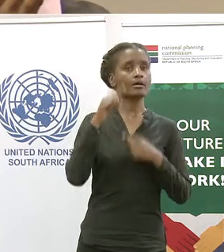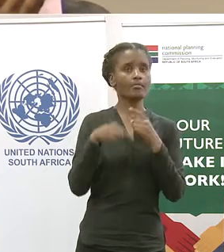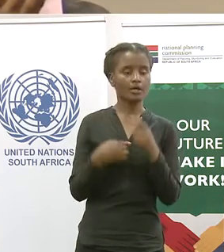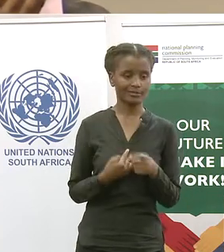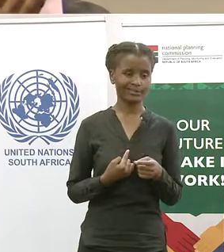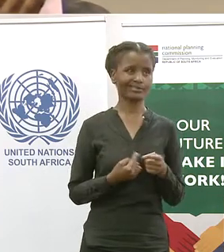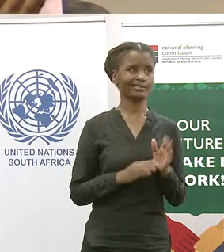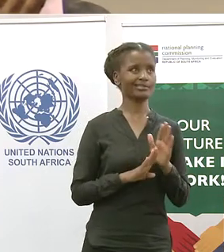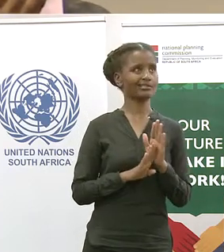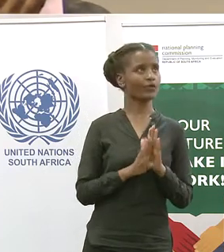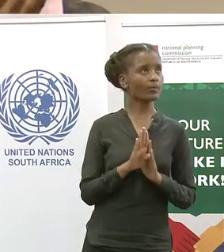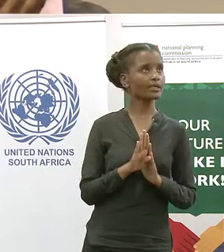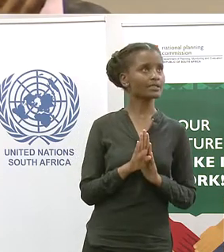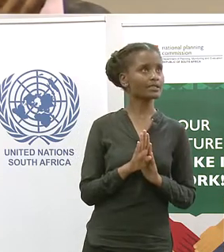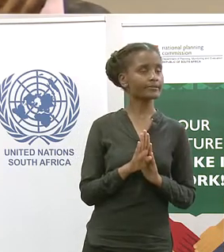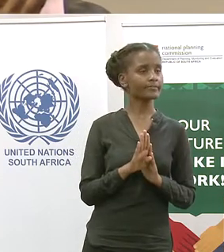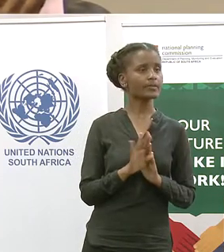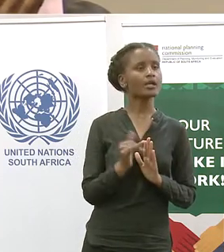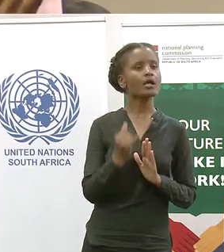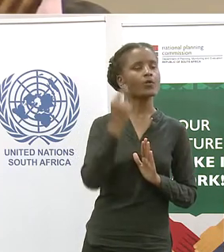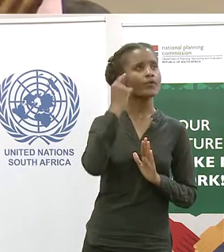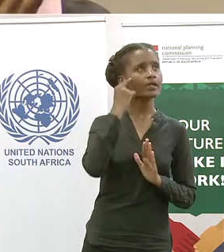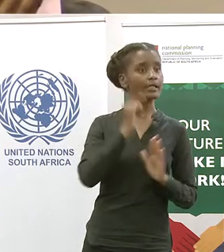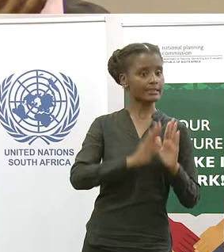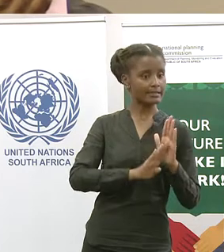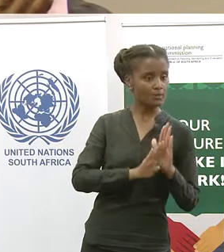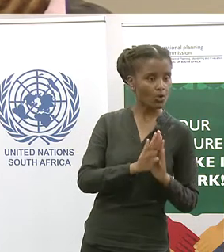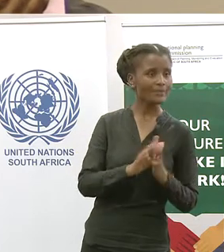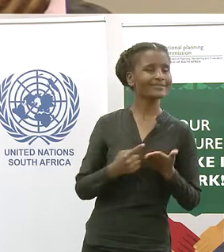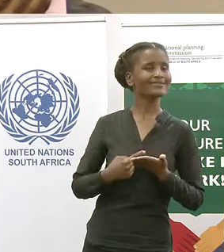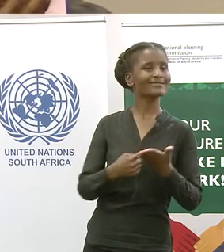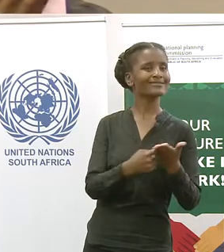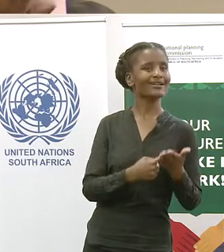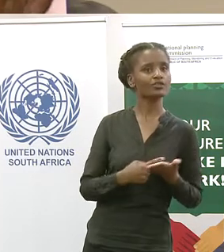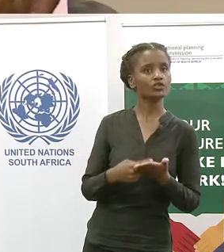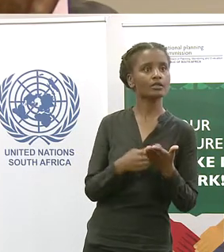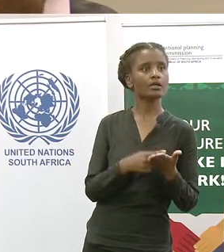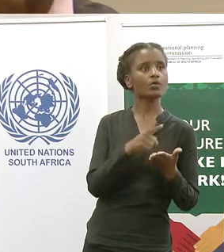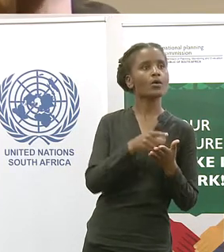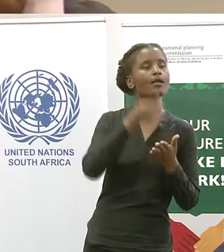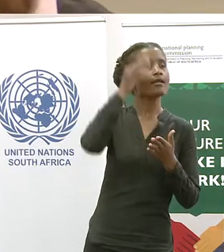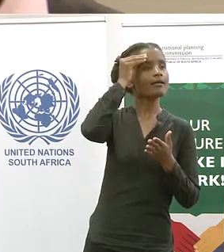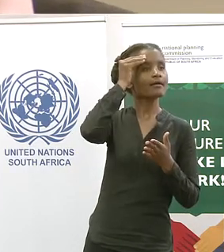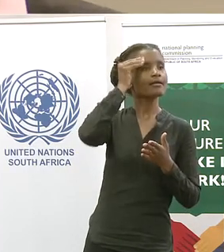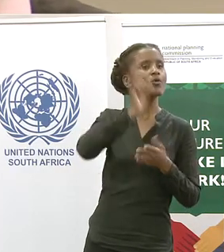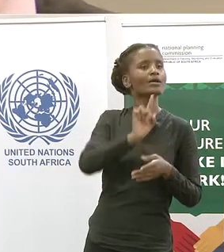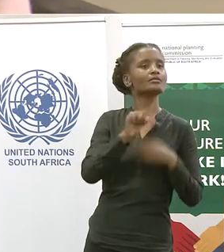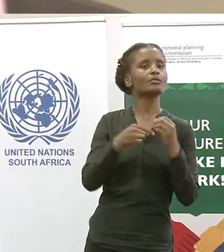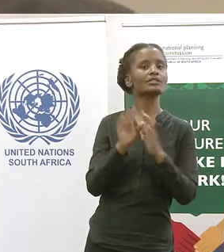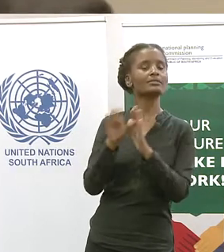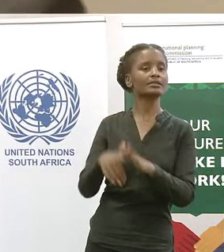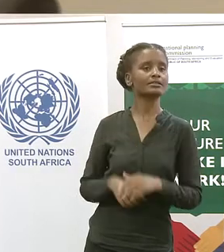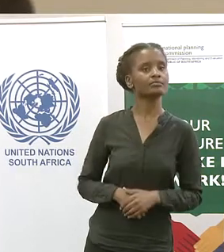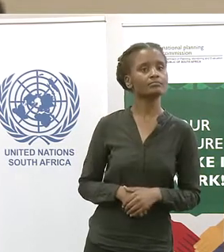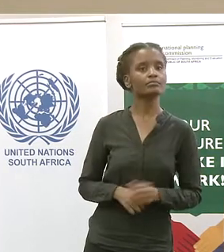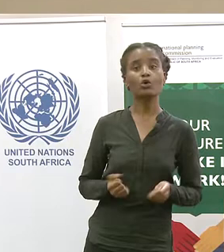ask of it, what is it that the development discourse can learn from disability? What is the offering? what